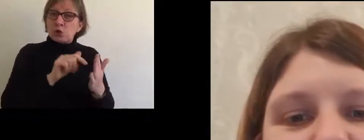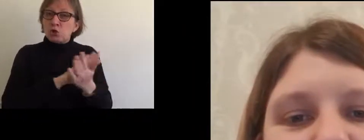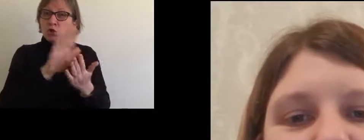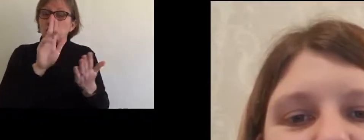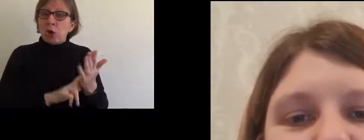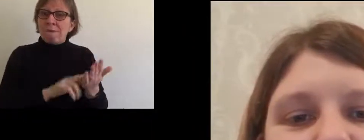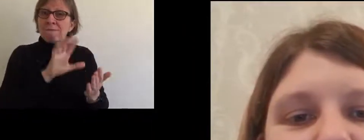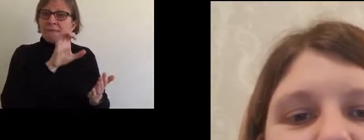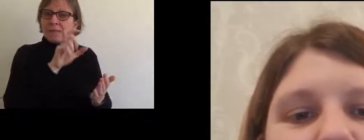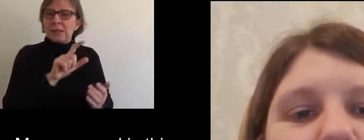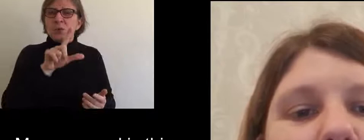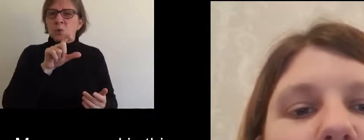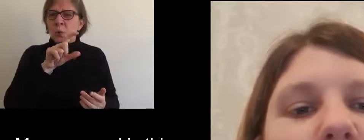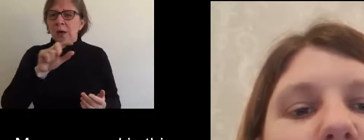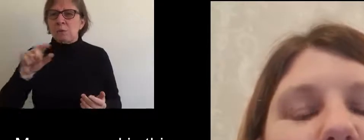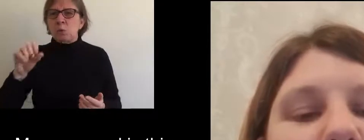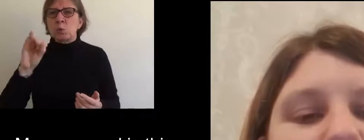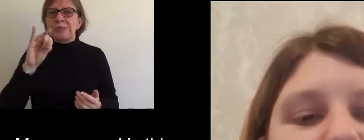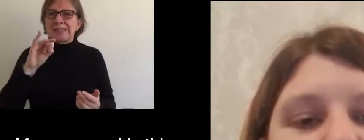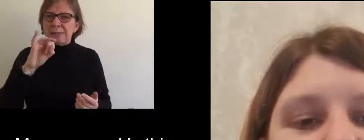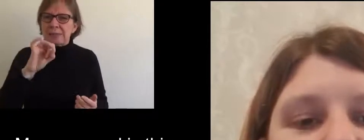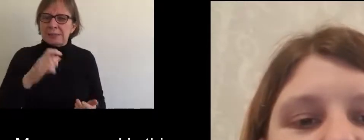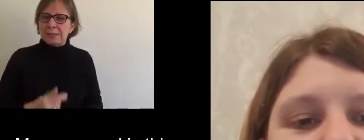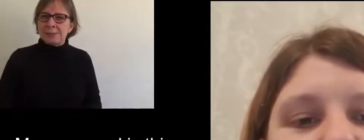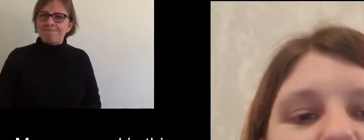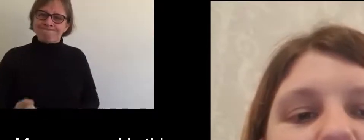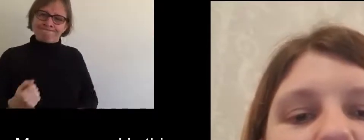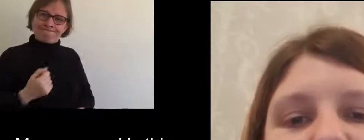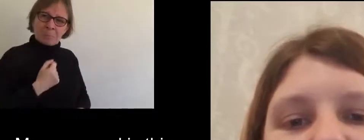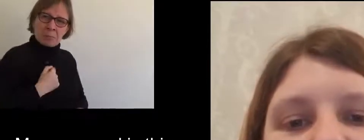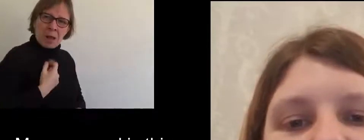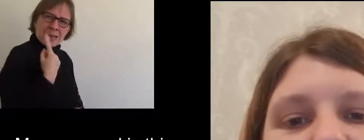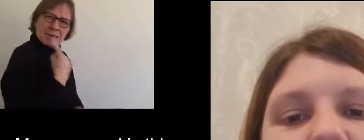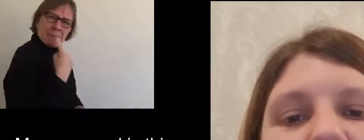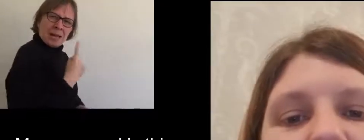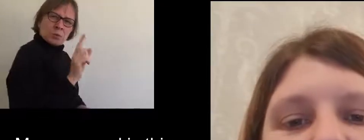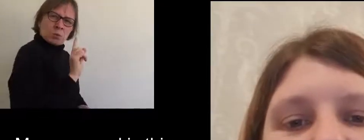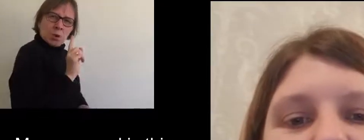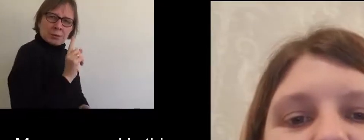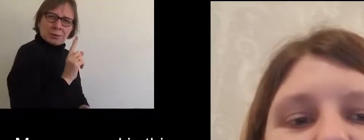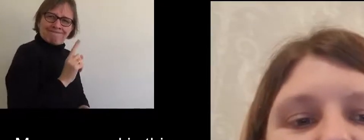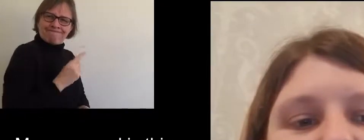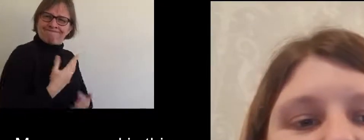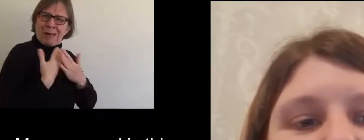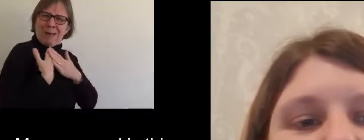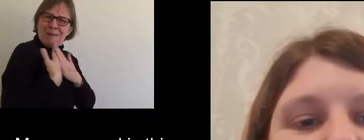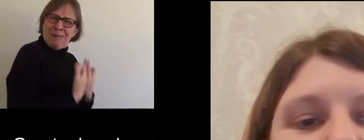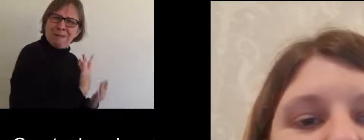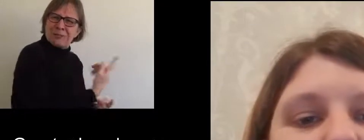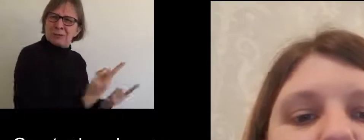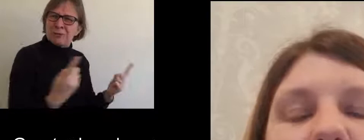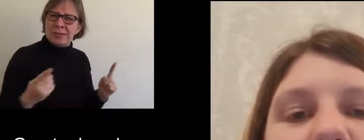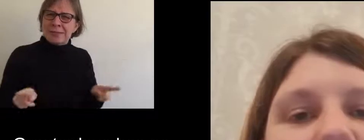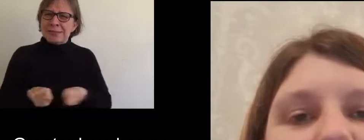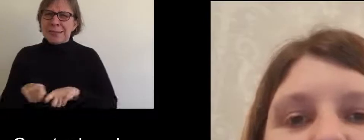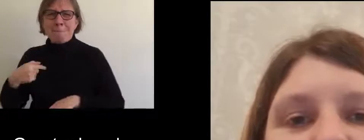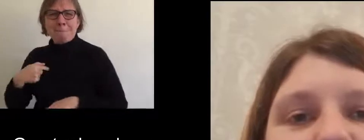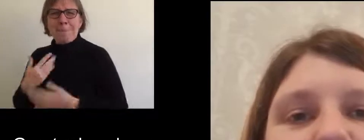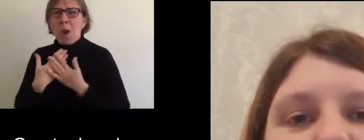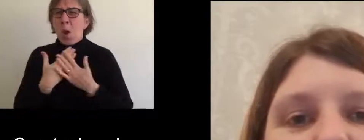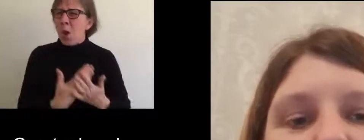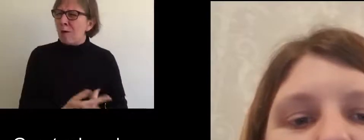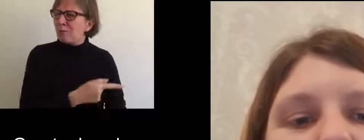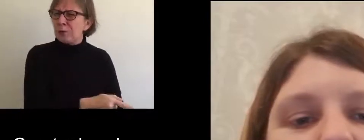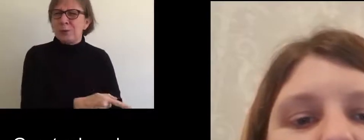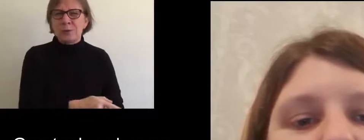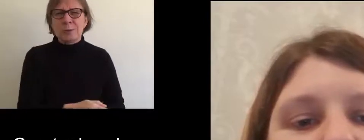17. My command is this: love each other as I have loved you. Greater love has